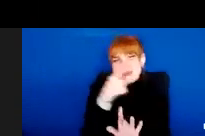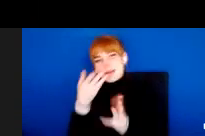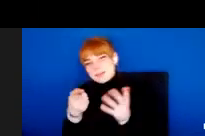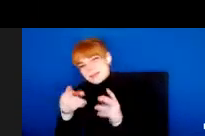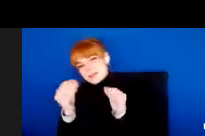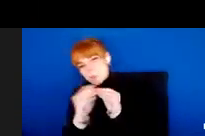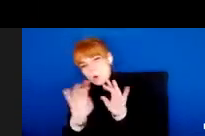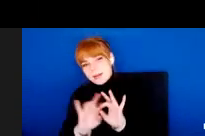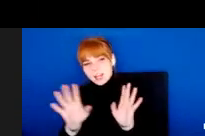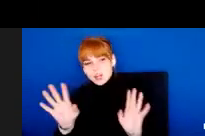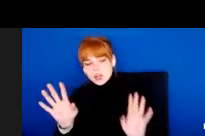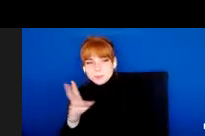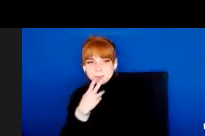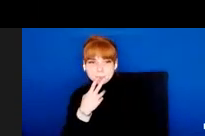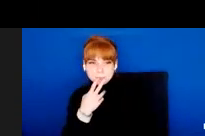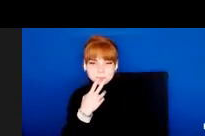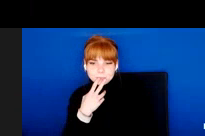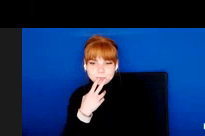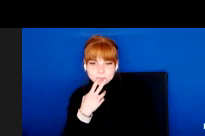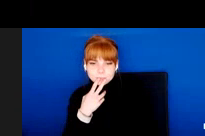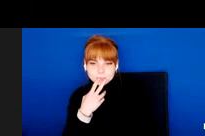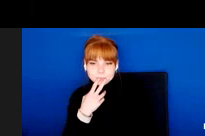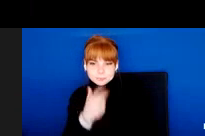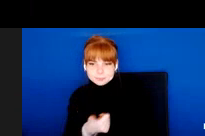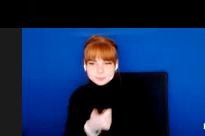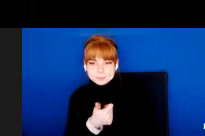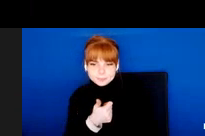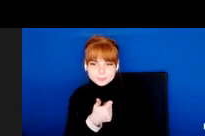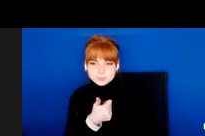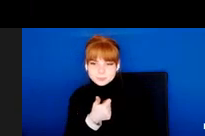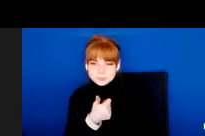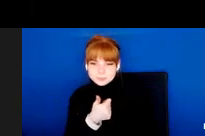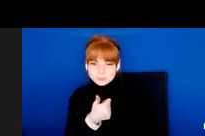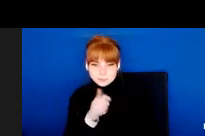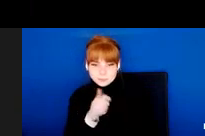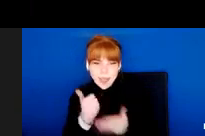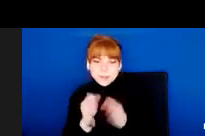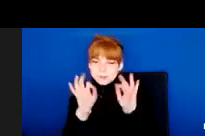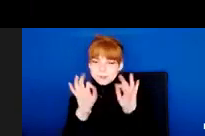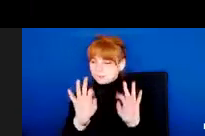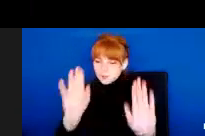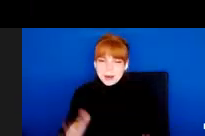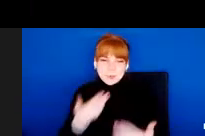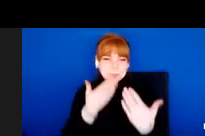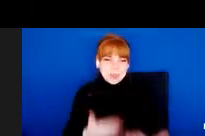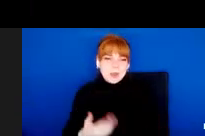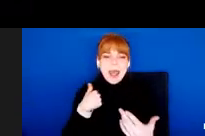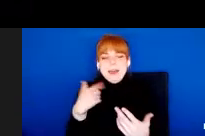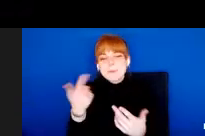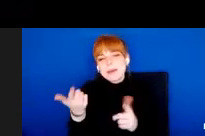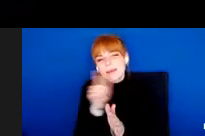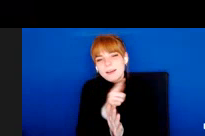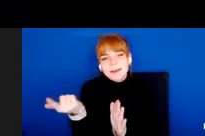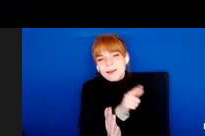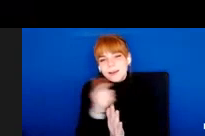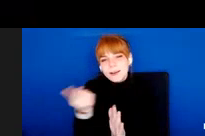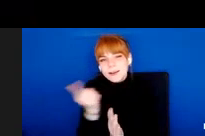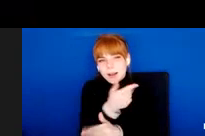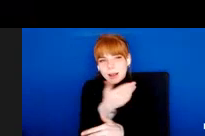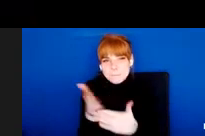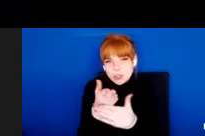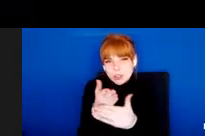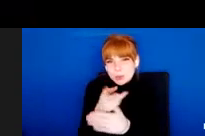see. Okay, so that helps. All right, great. Thank you. I kind of have been going back and forth between those couple of examples, and now I kind of